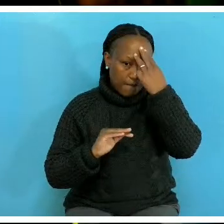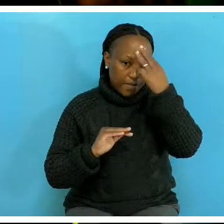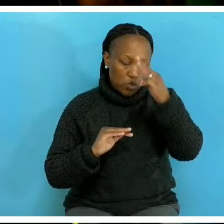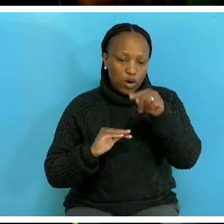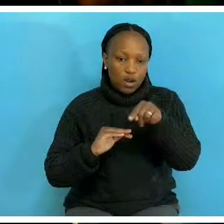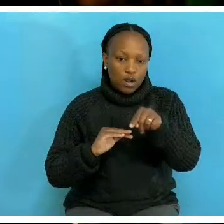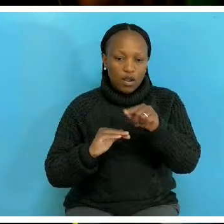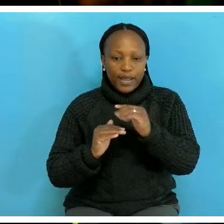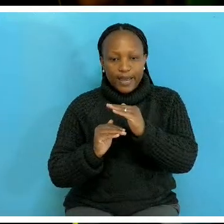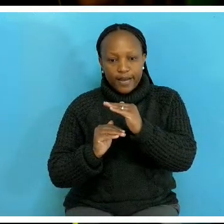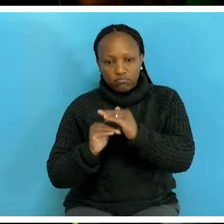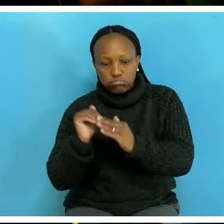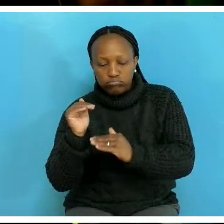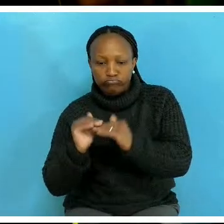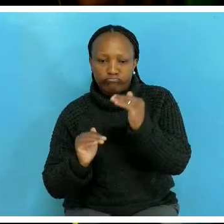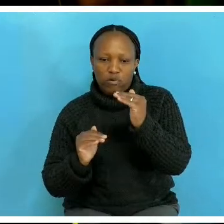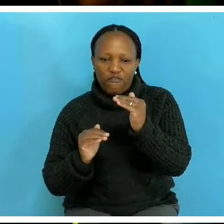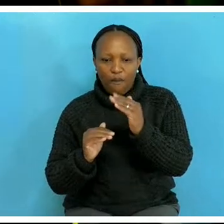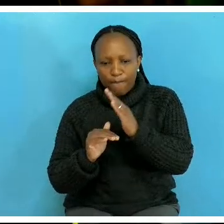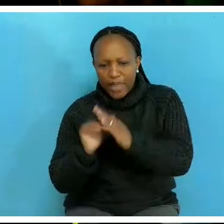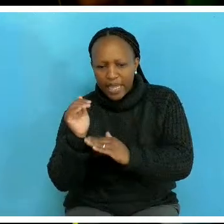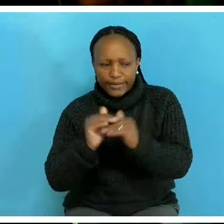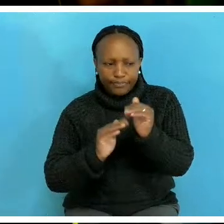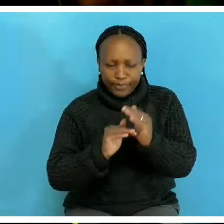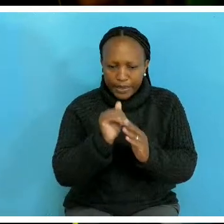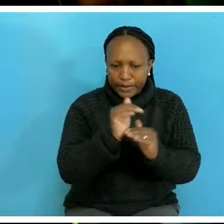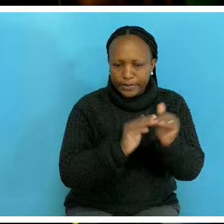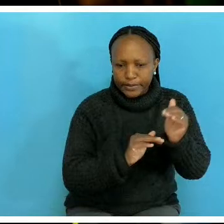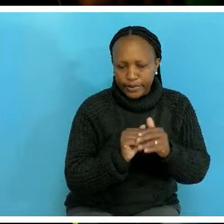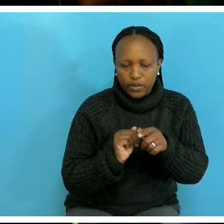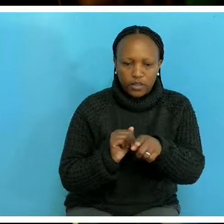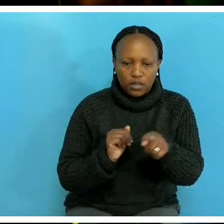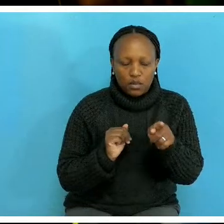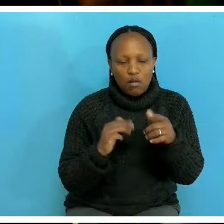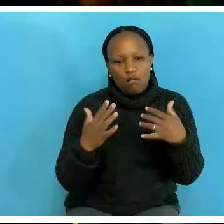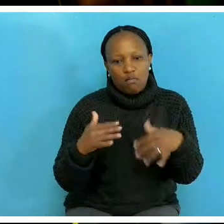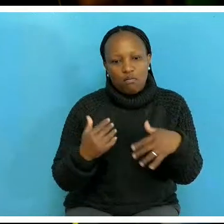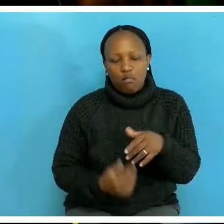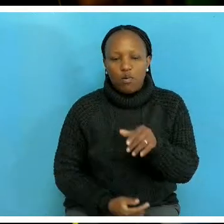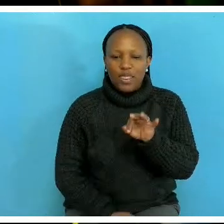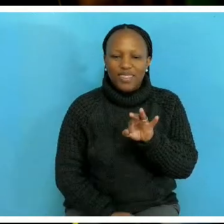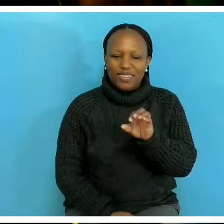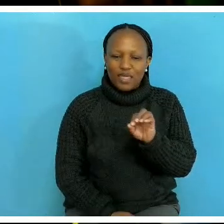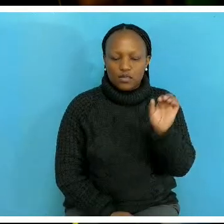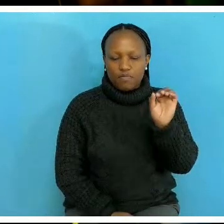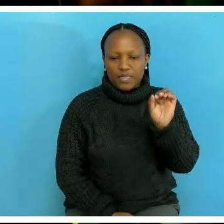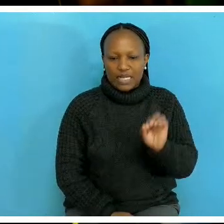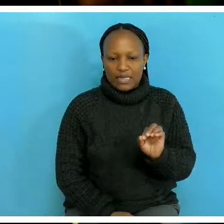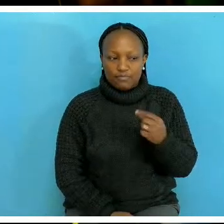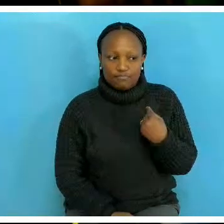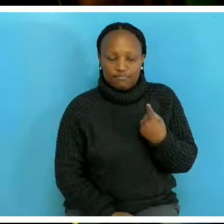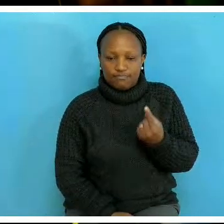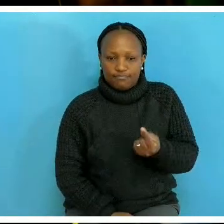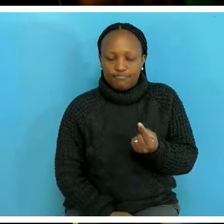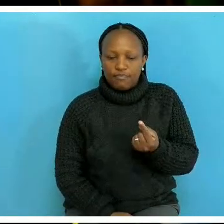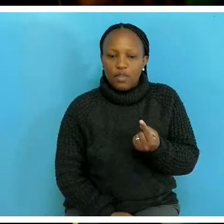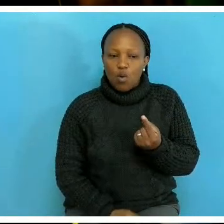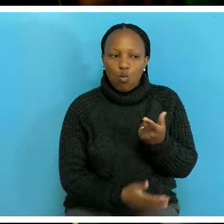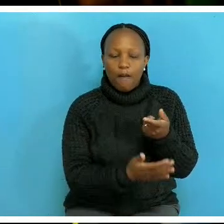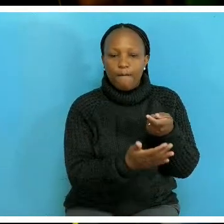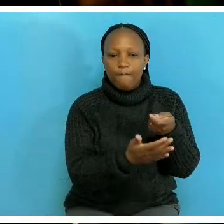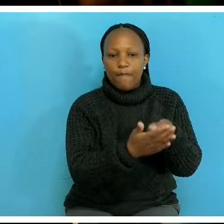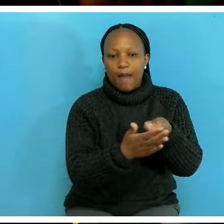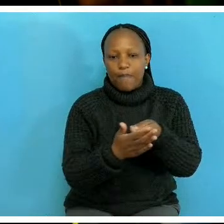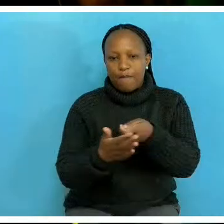the construction phase alone, we've done more than 30% procurement from the